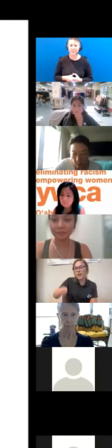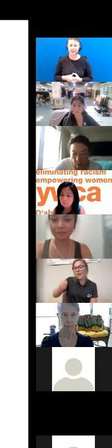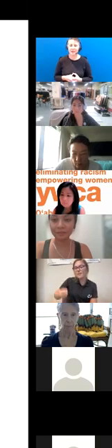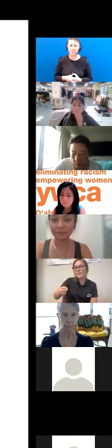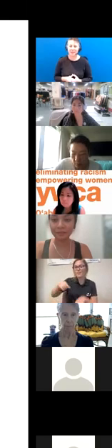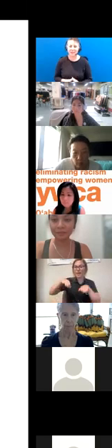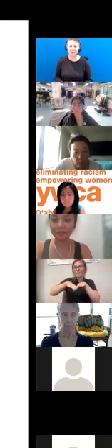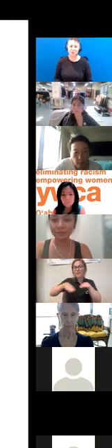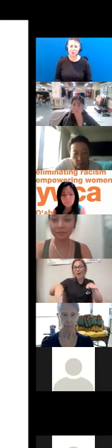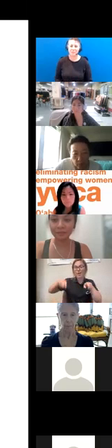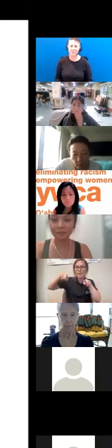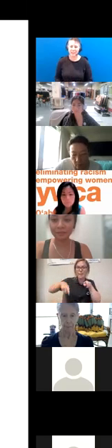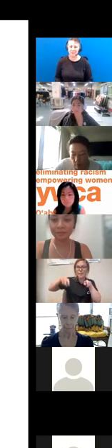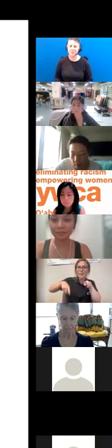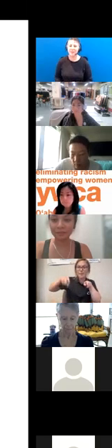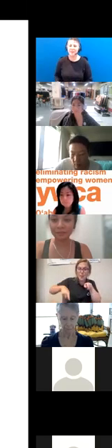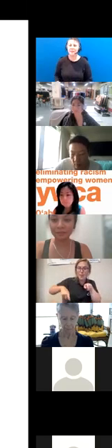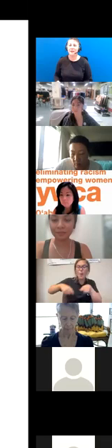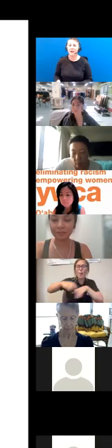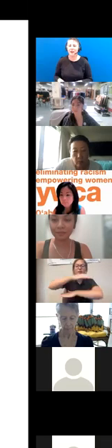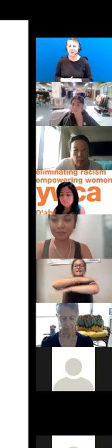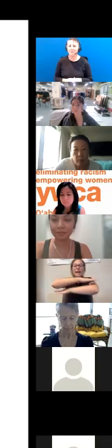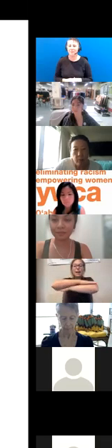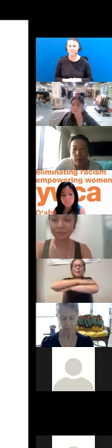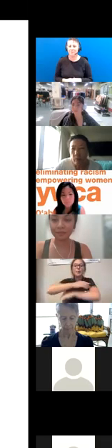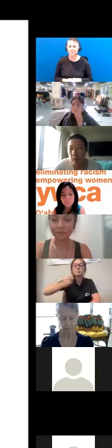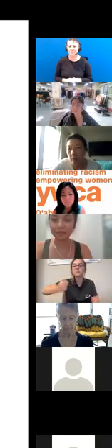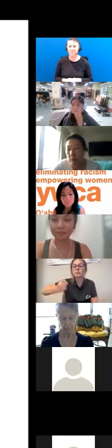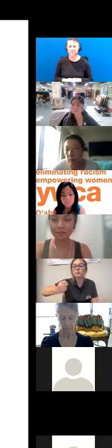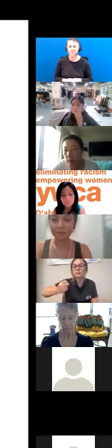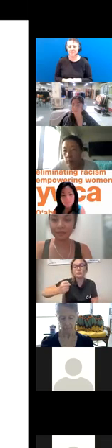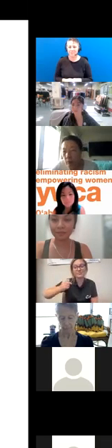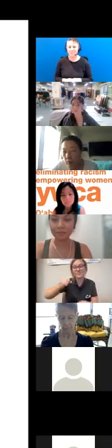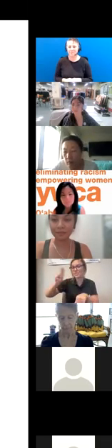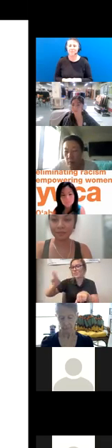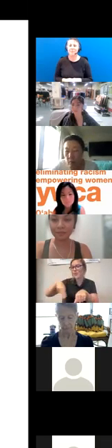So this banging on the wall or table, that